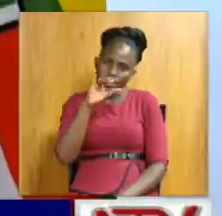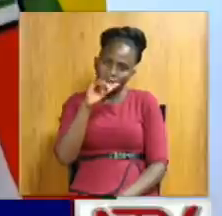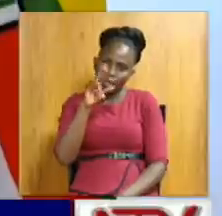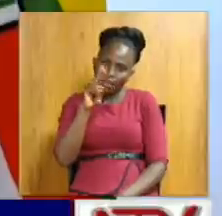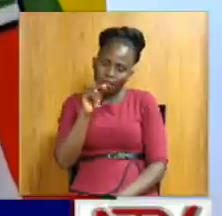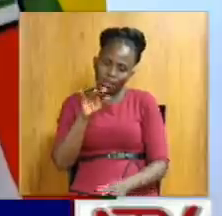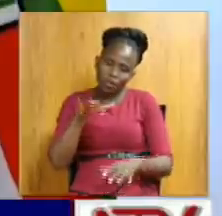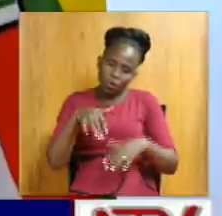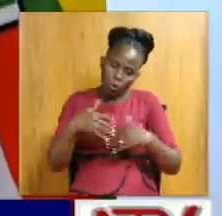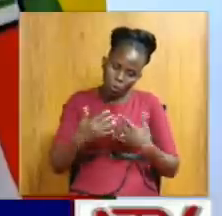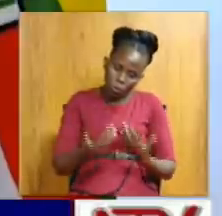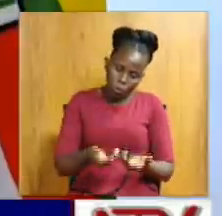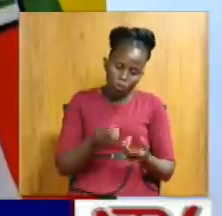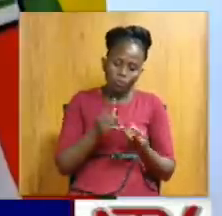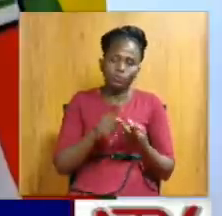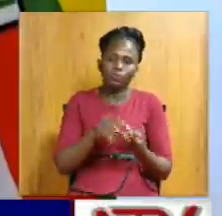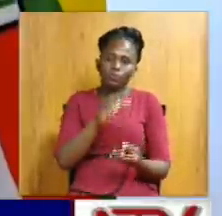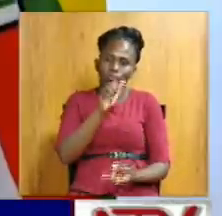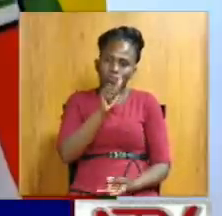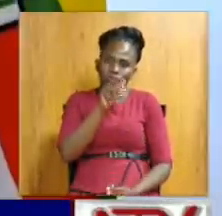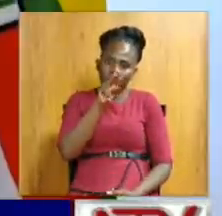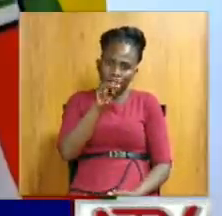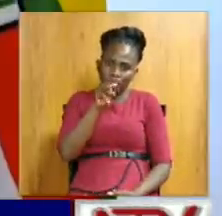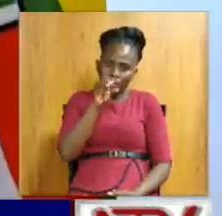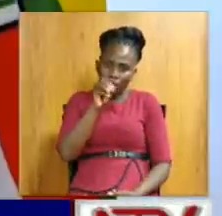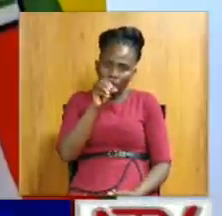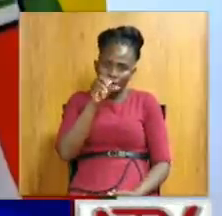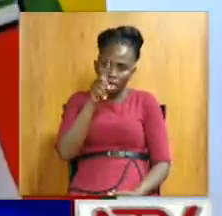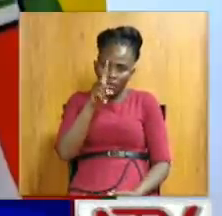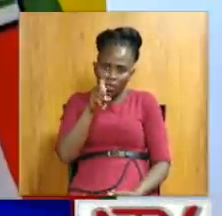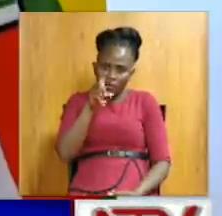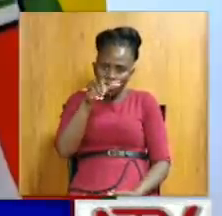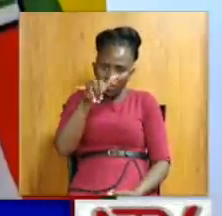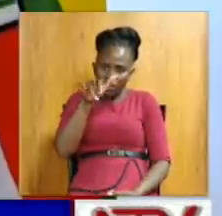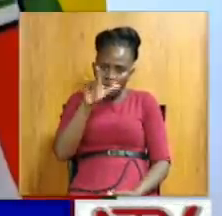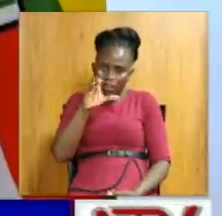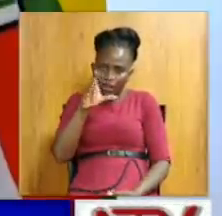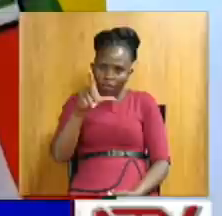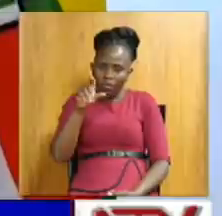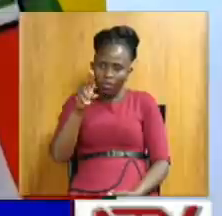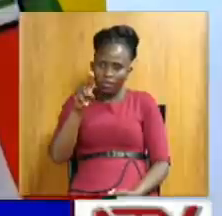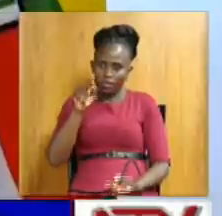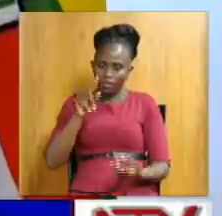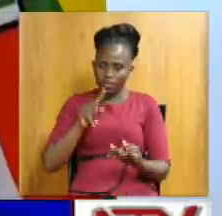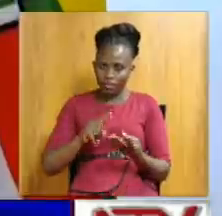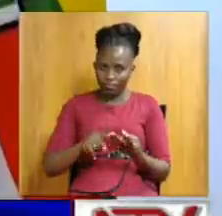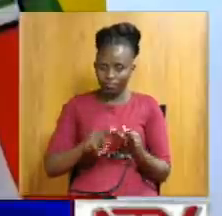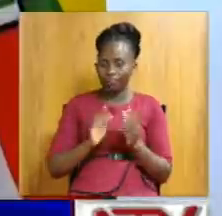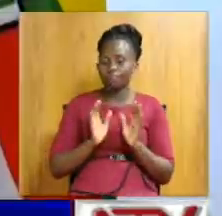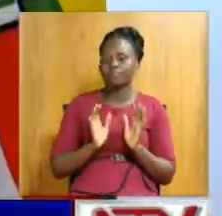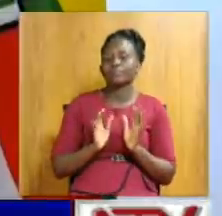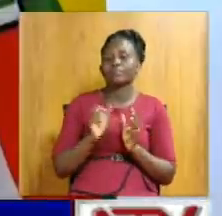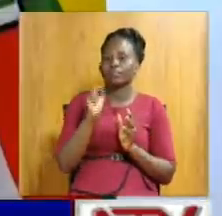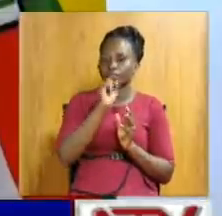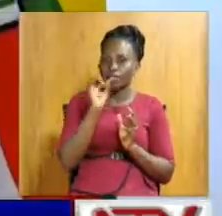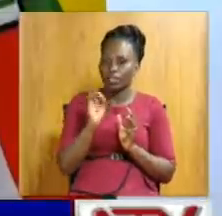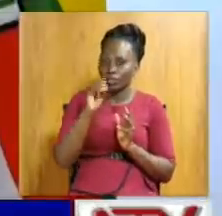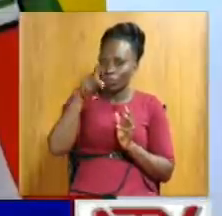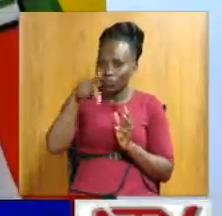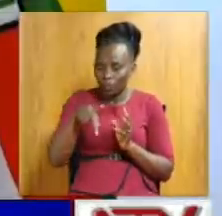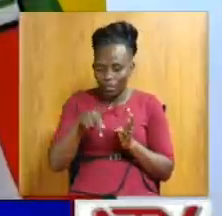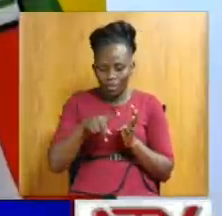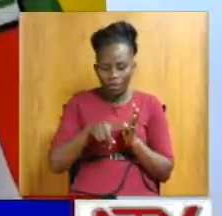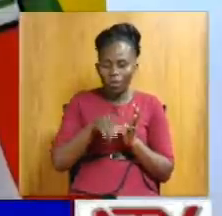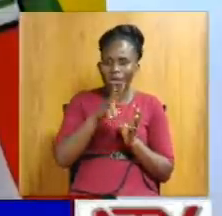amoxicillin, the SOPs, and good nutrition, e.g. vitamins such